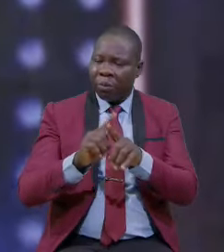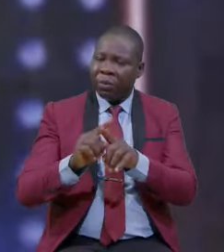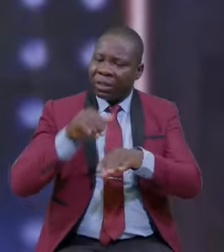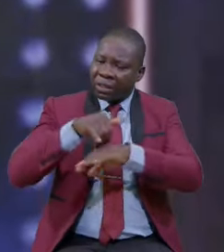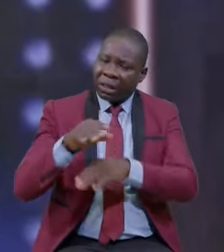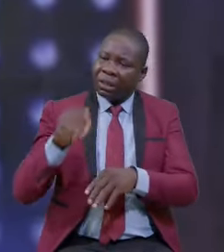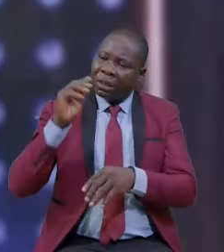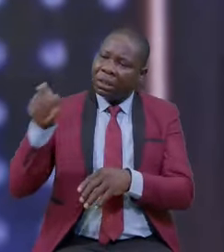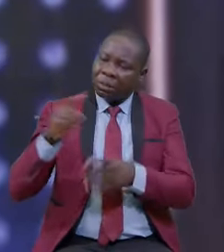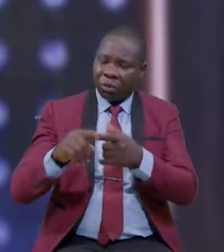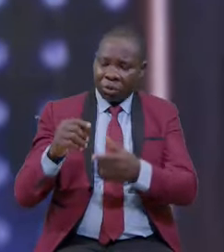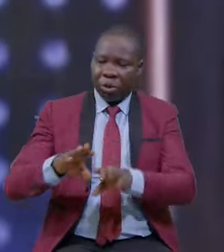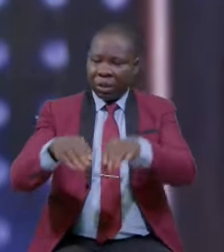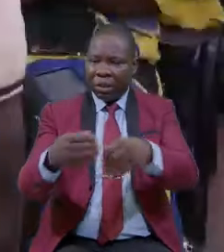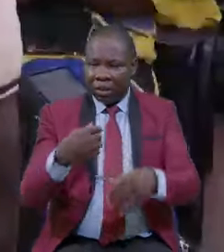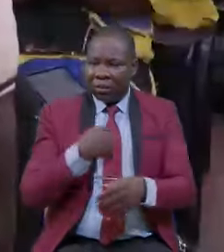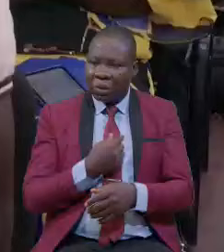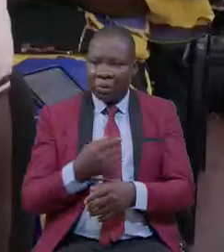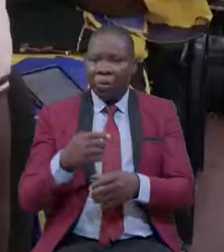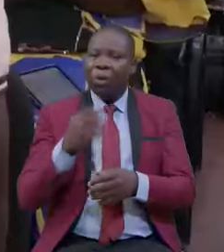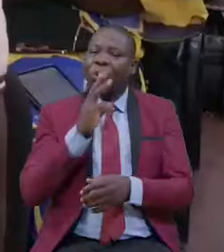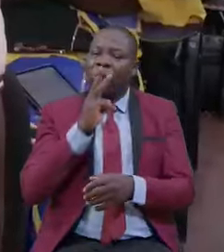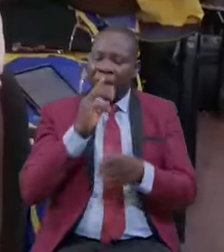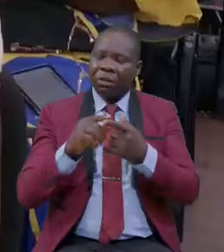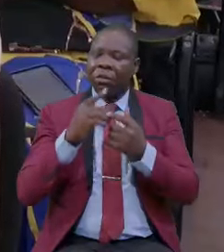In verse 25, but Abraham said,